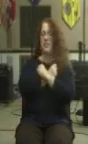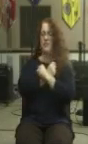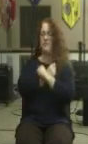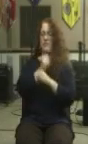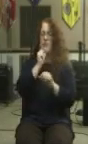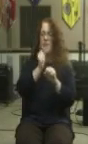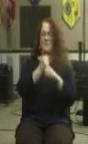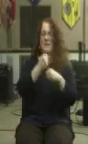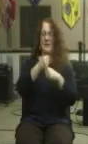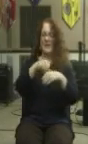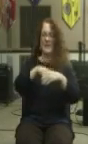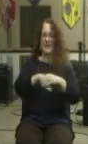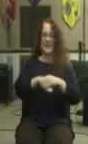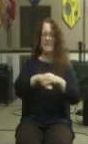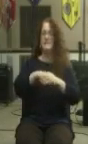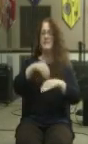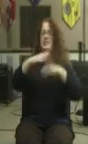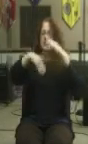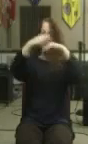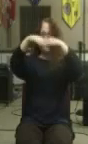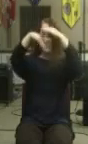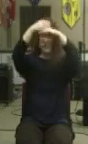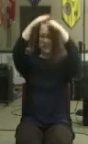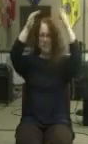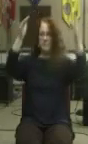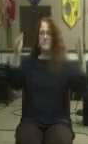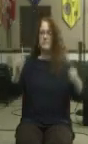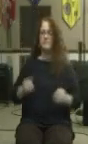love, would not make it in.